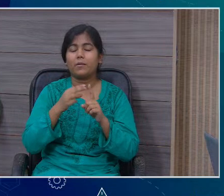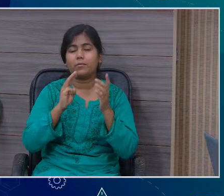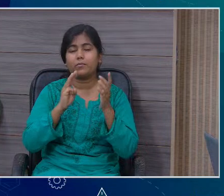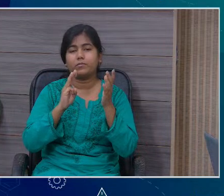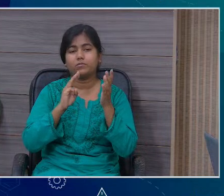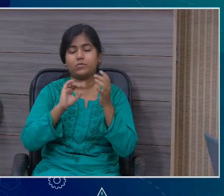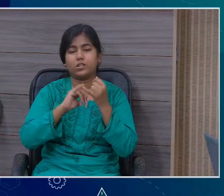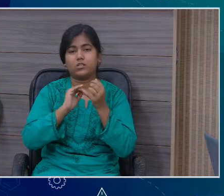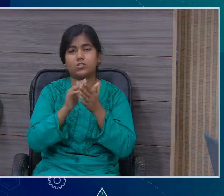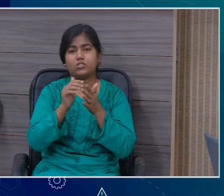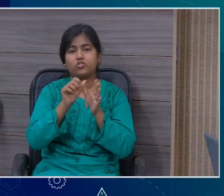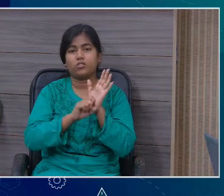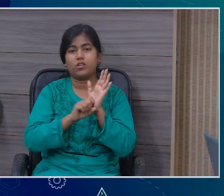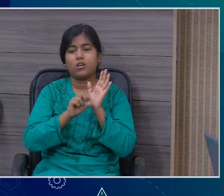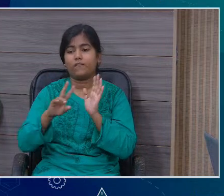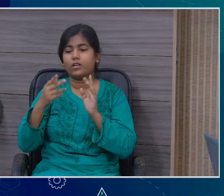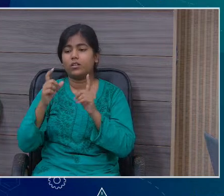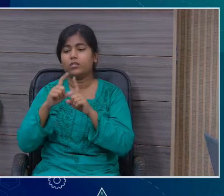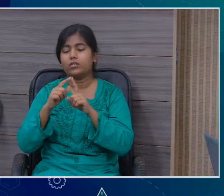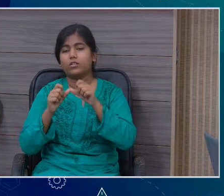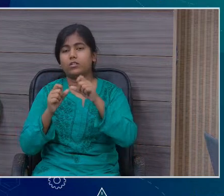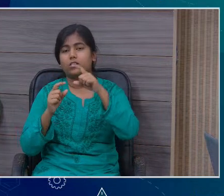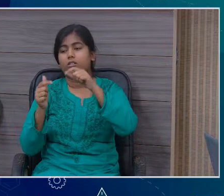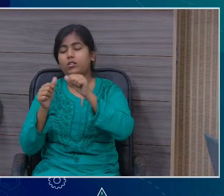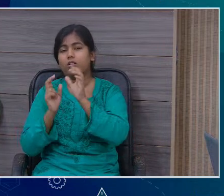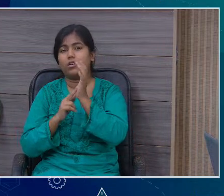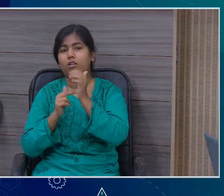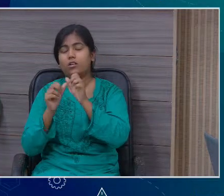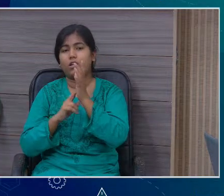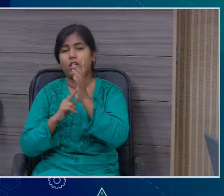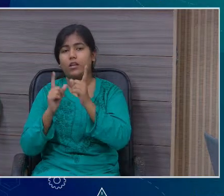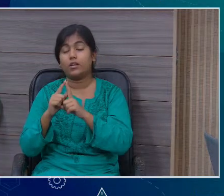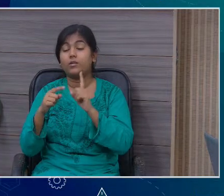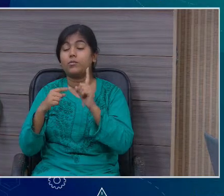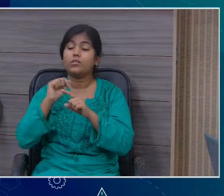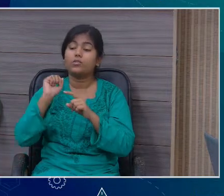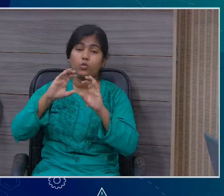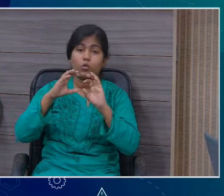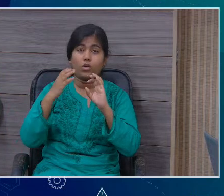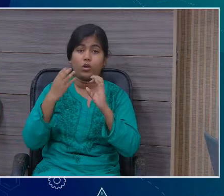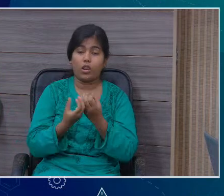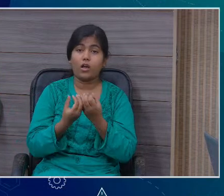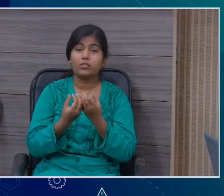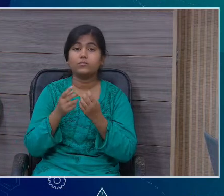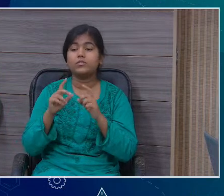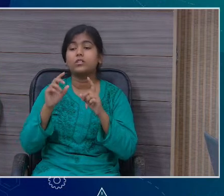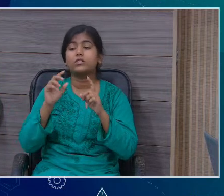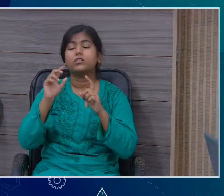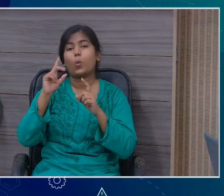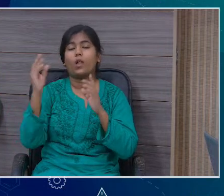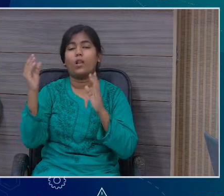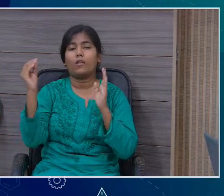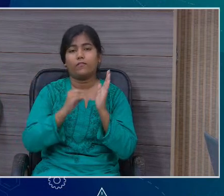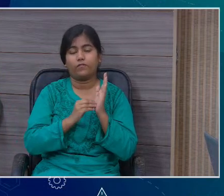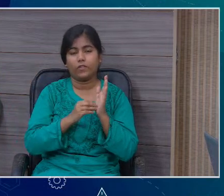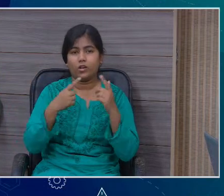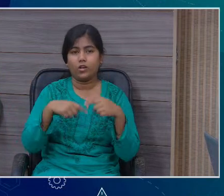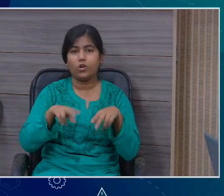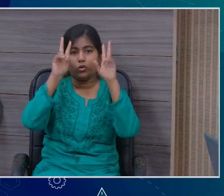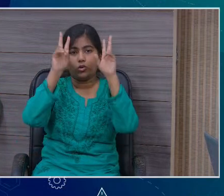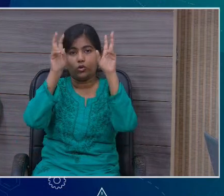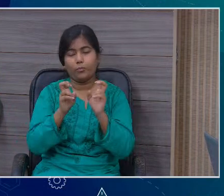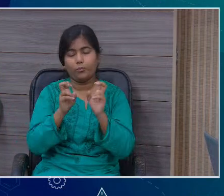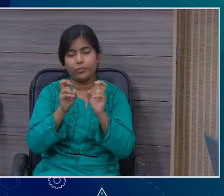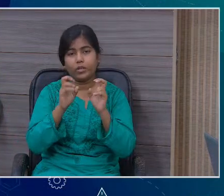Anand. So you have to write the class as well, that is class 12. The topic, which is the Law Spring chapter